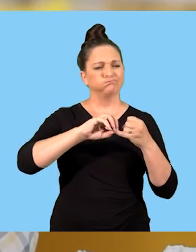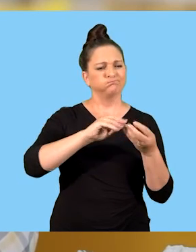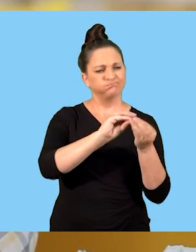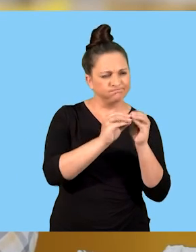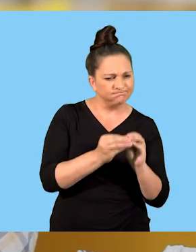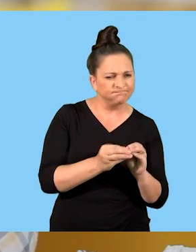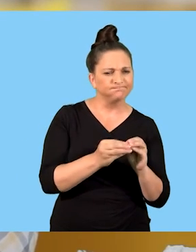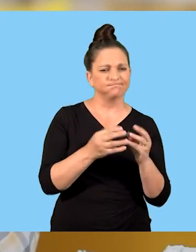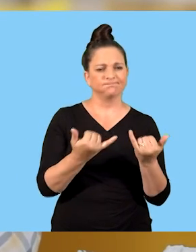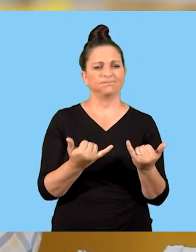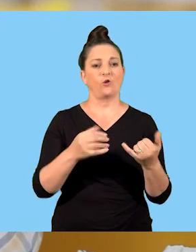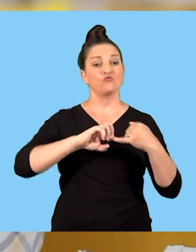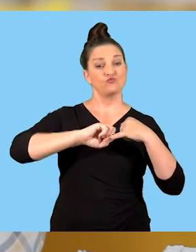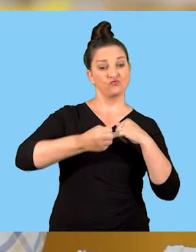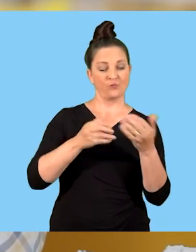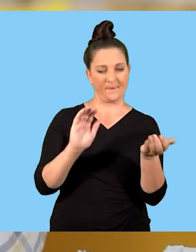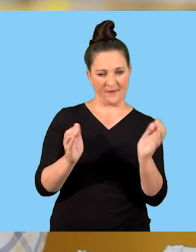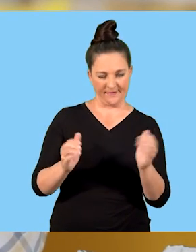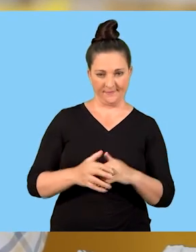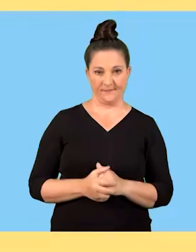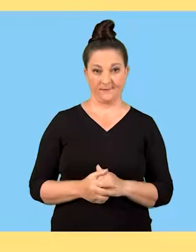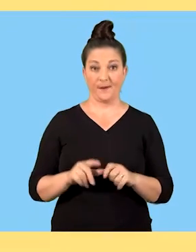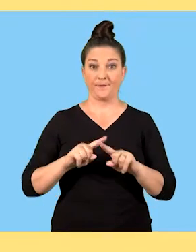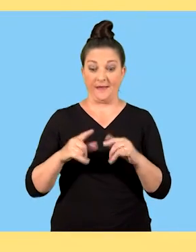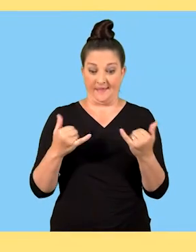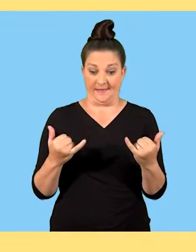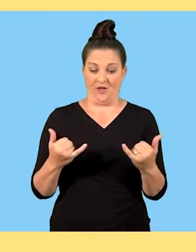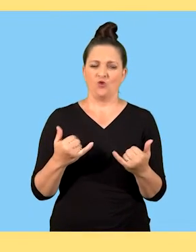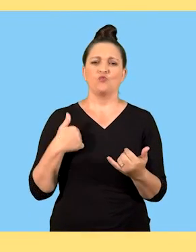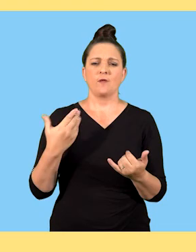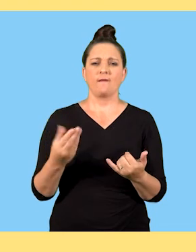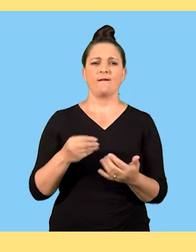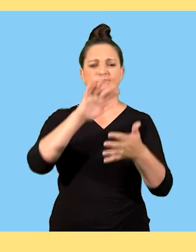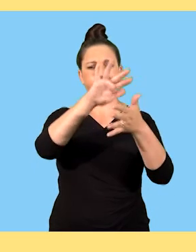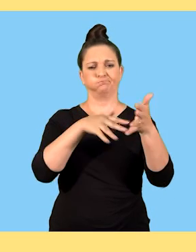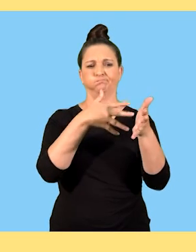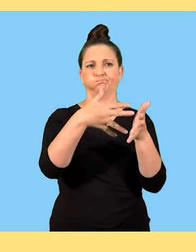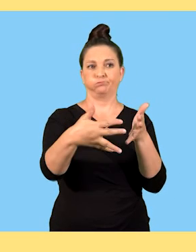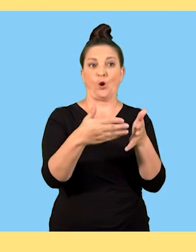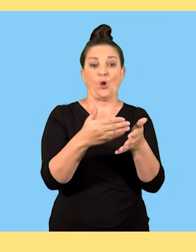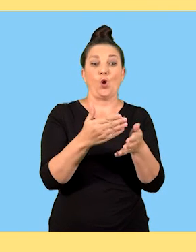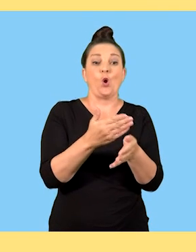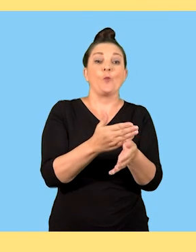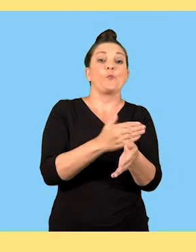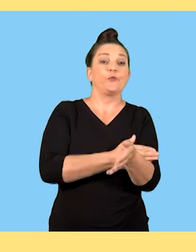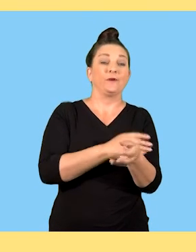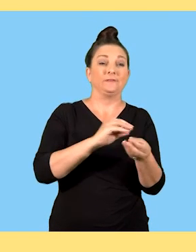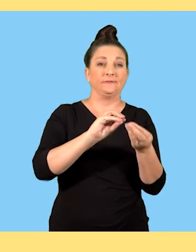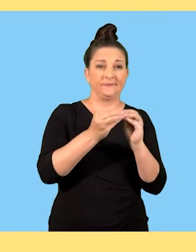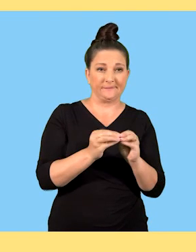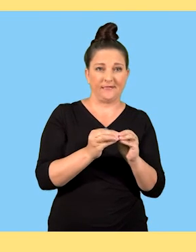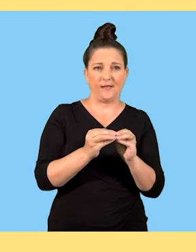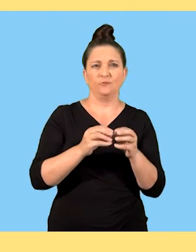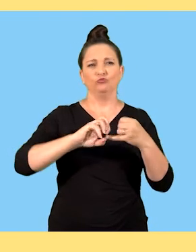dead click. Now, what we have here is a pre-adjustment trial balance, and I believe we have adjustments that we're going to make so that